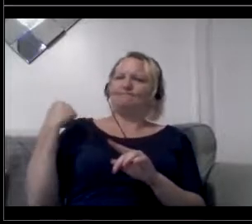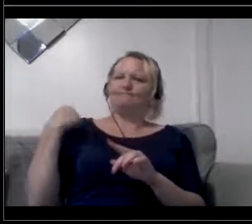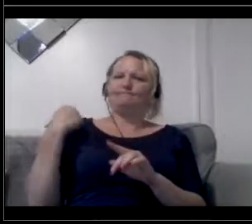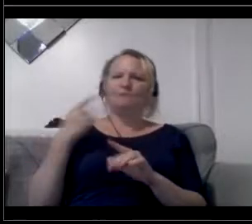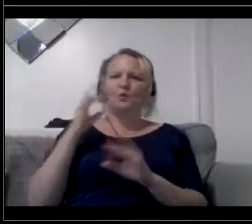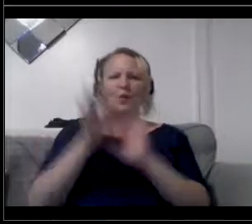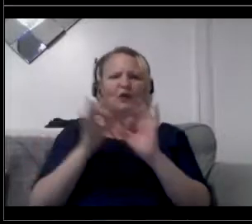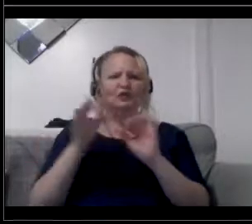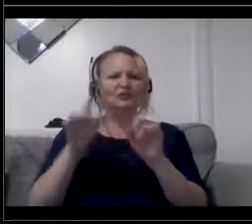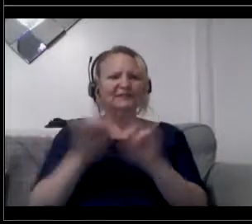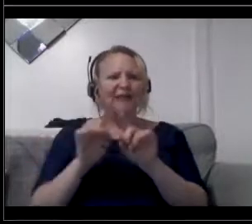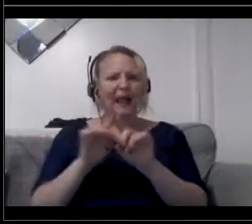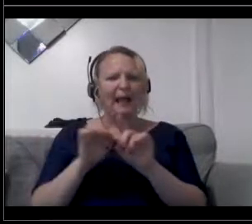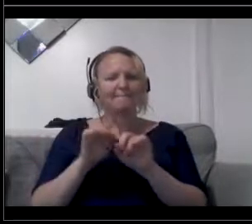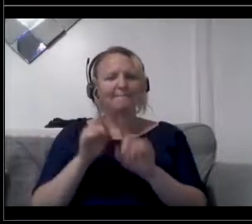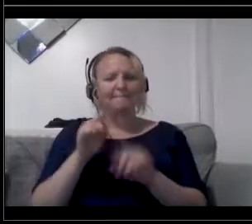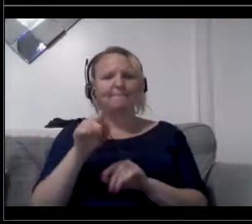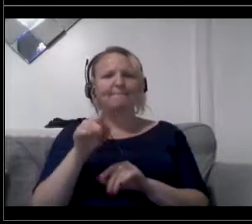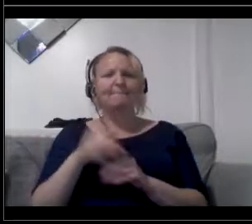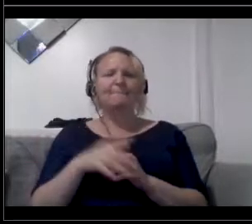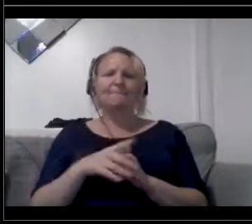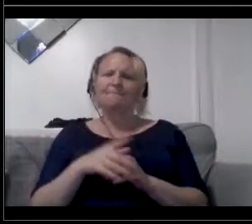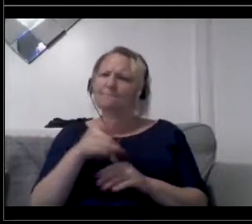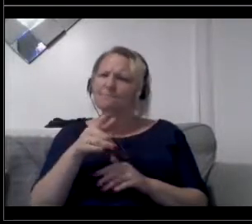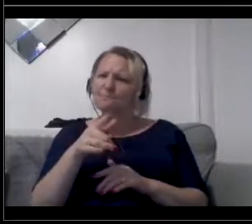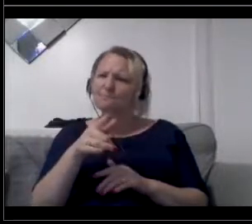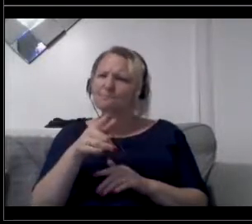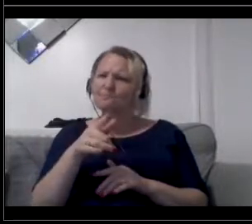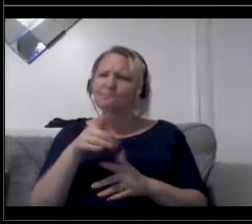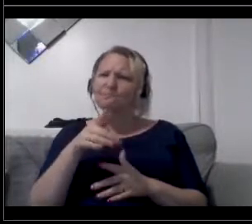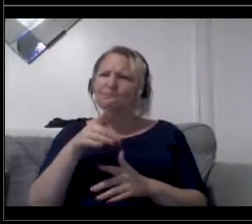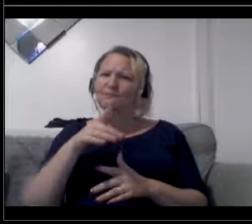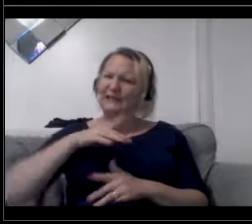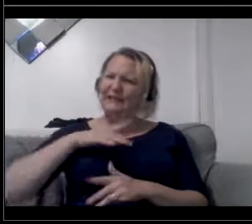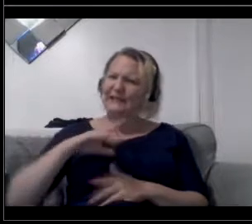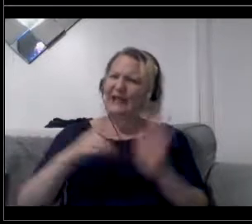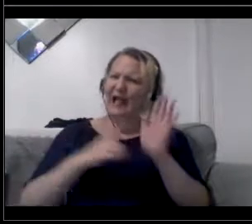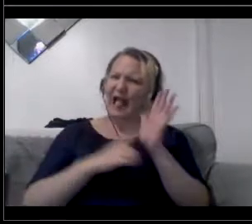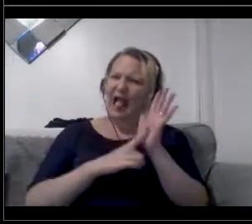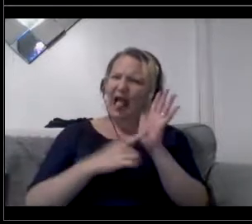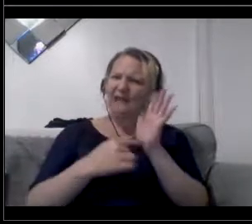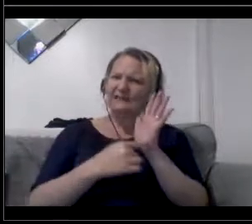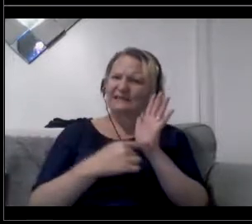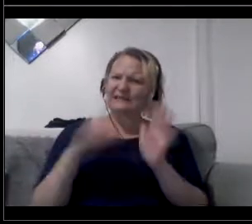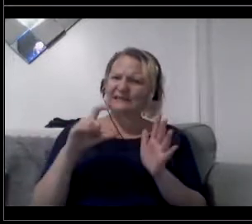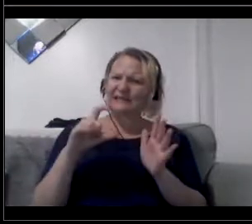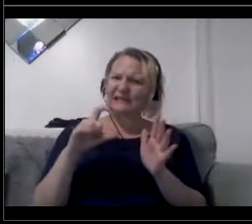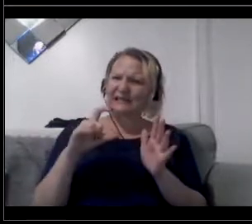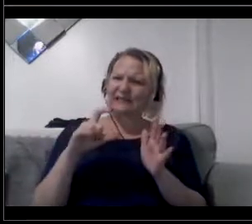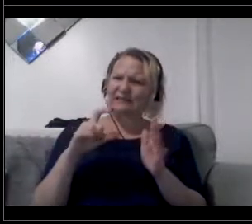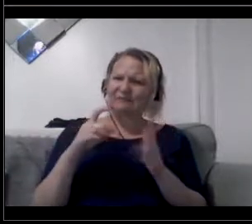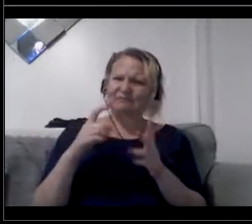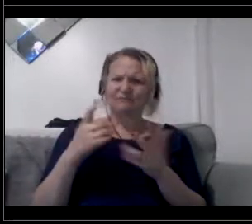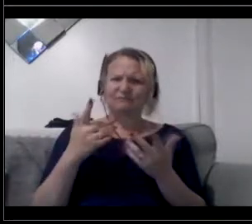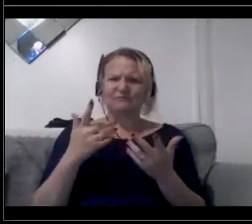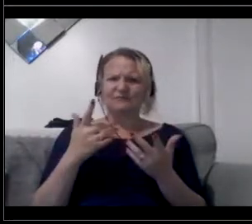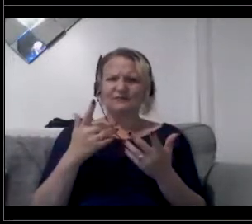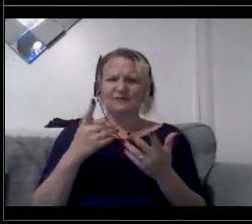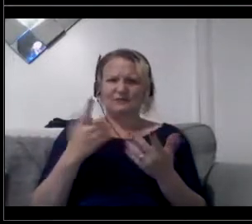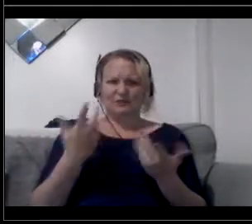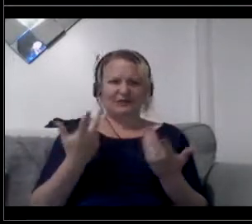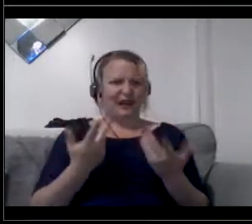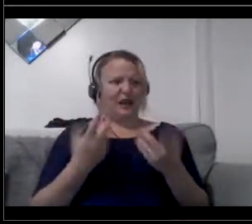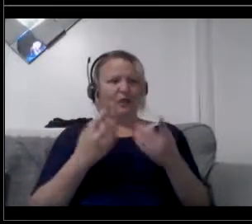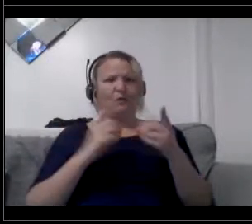recently, asking, well, do we even need LTC these days in a post-COVID world? Why